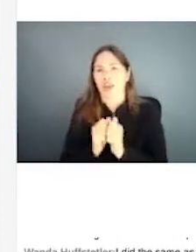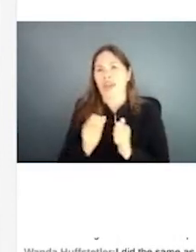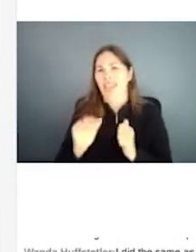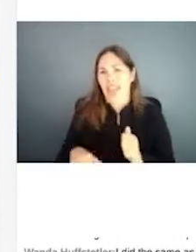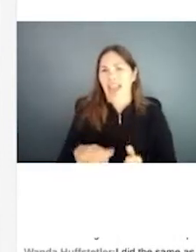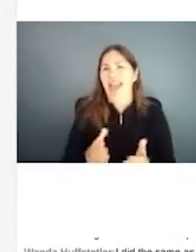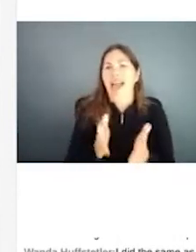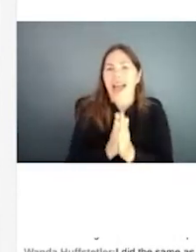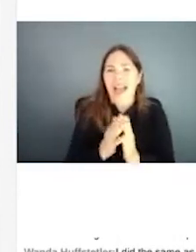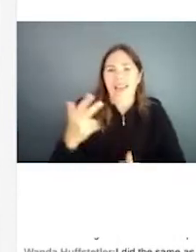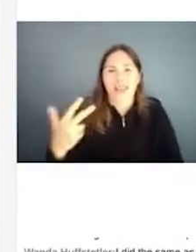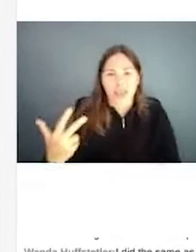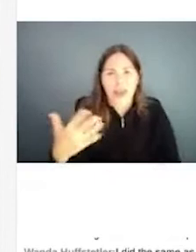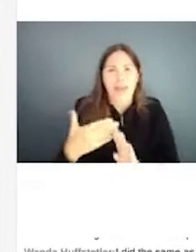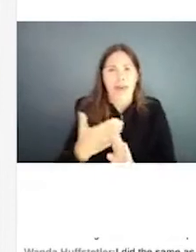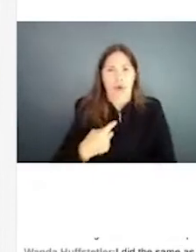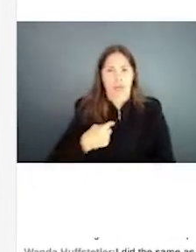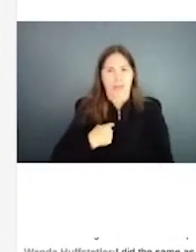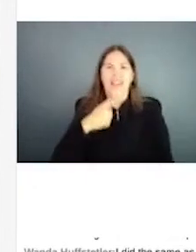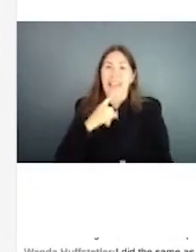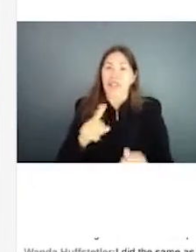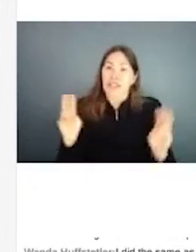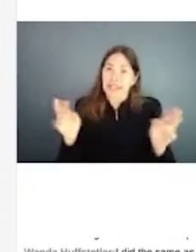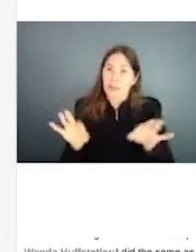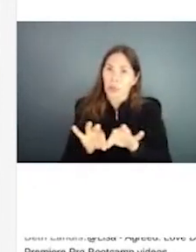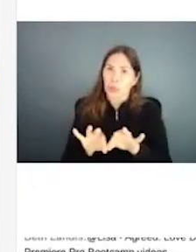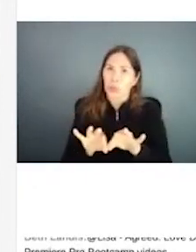before me, which is really, really key as well.